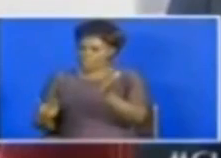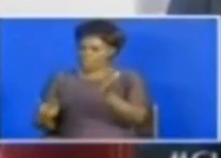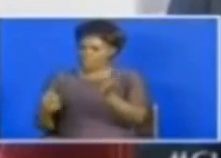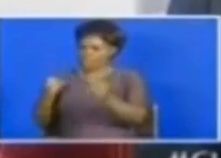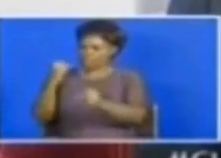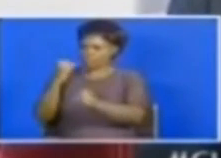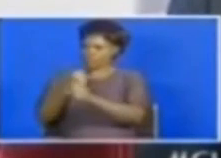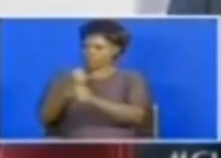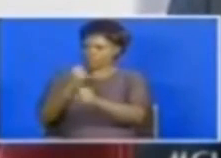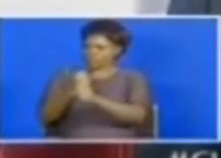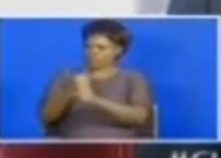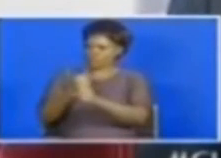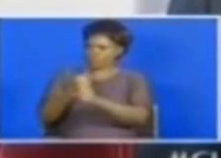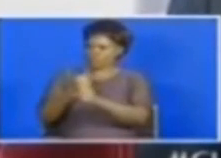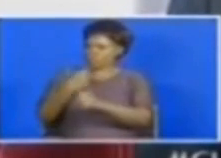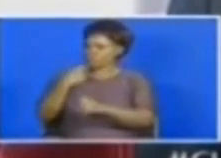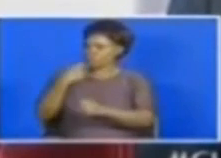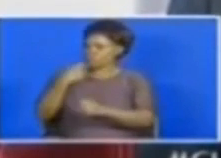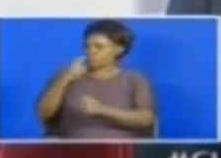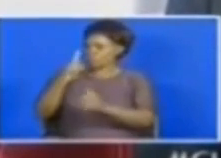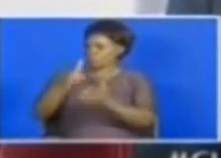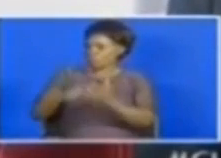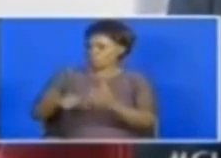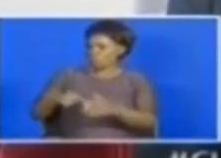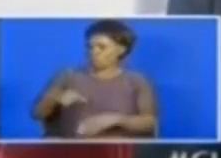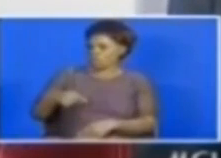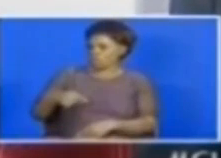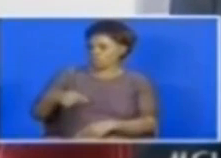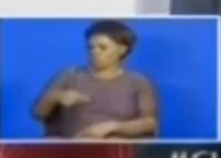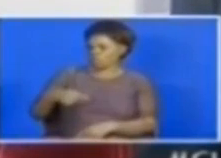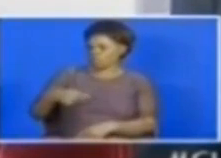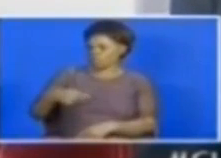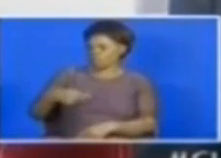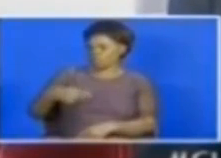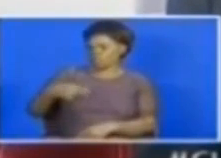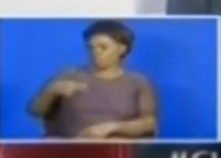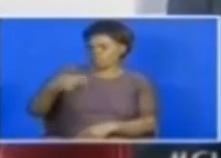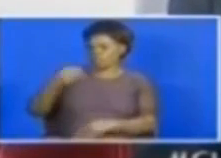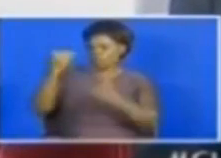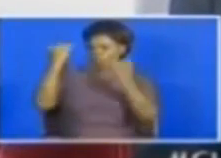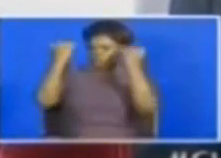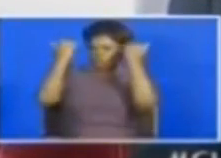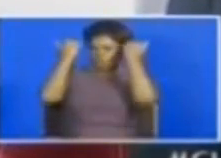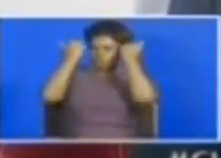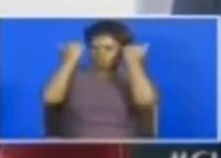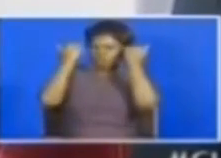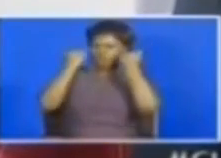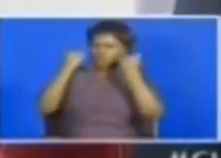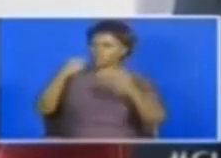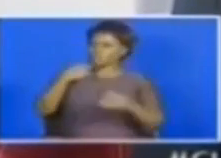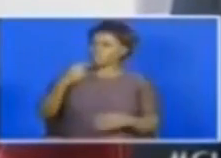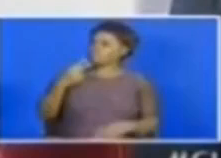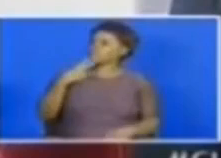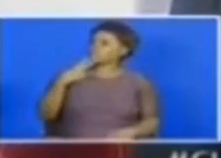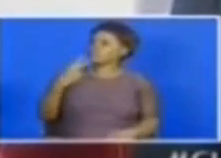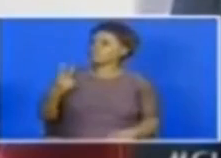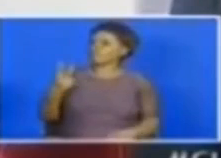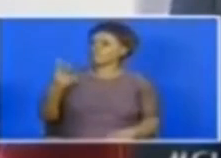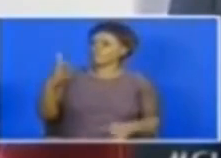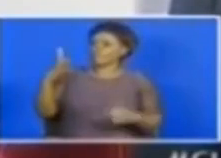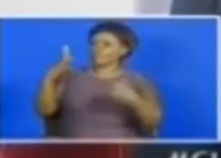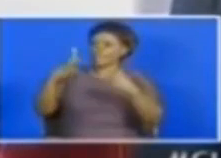do what the High Court's, the Court of Appeal talked about, where you have 290